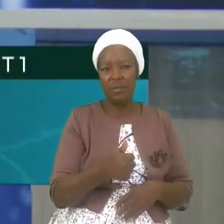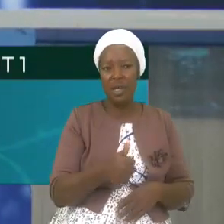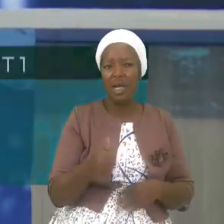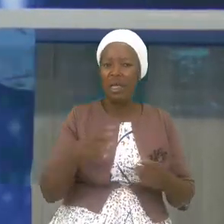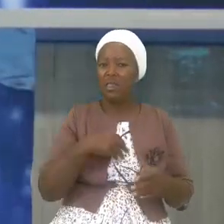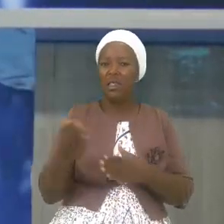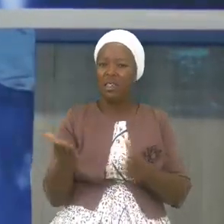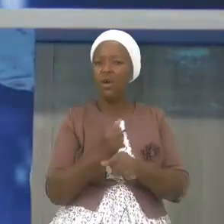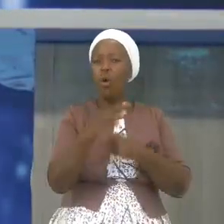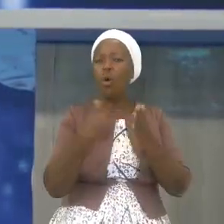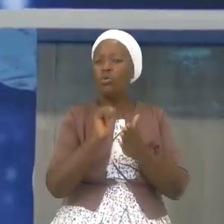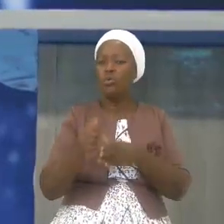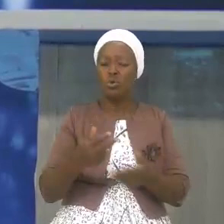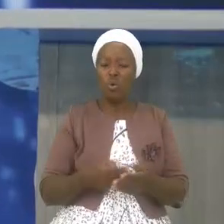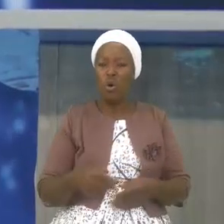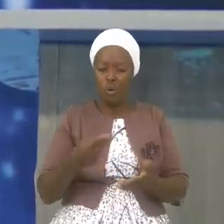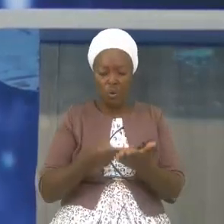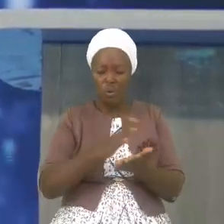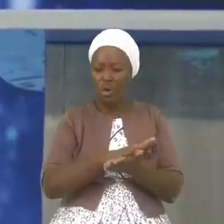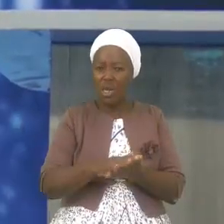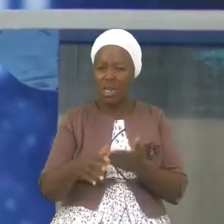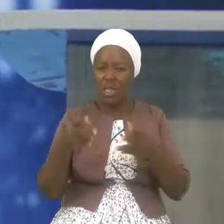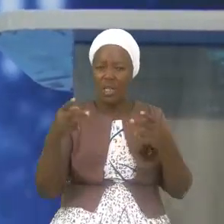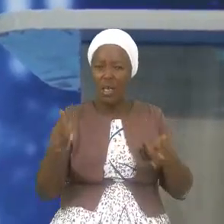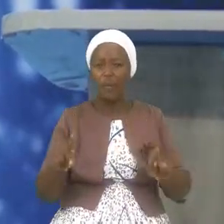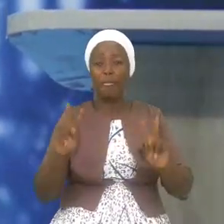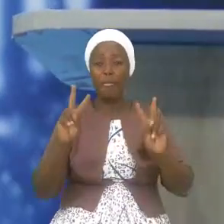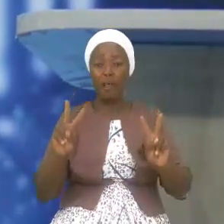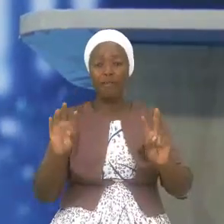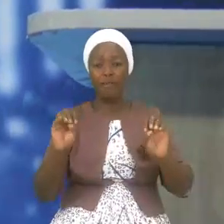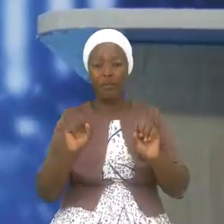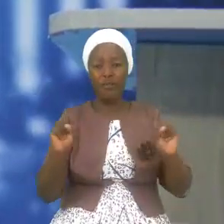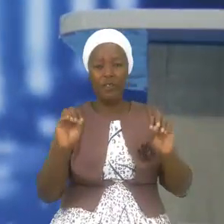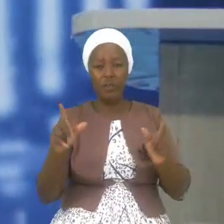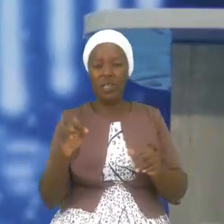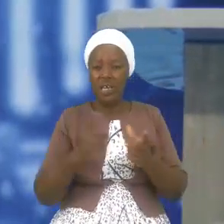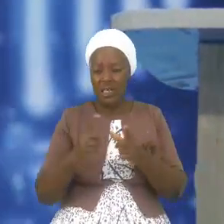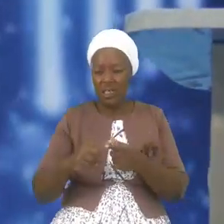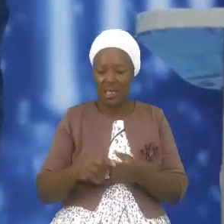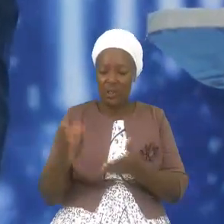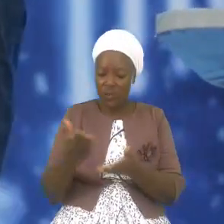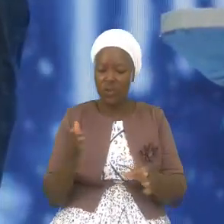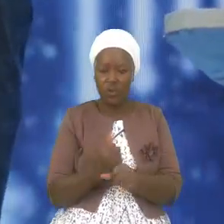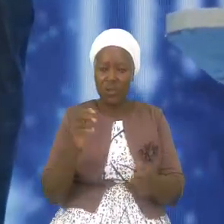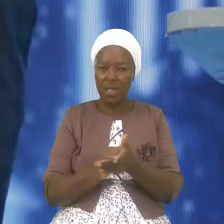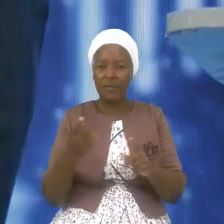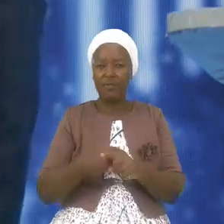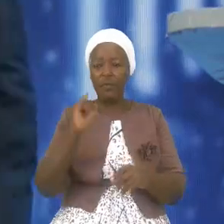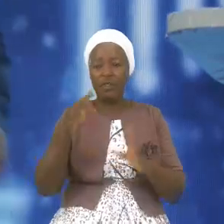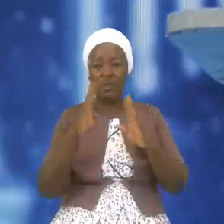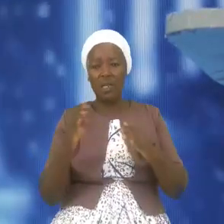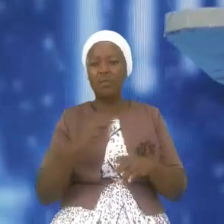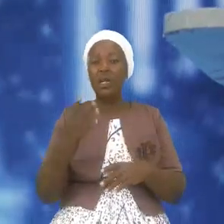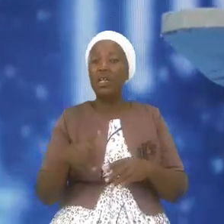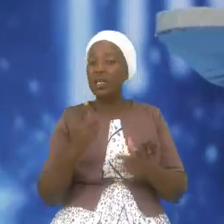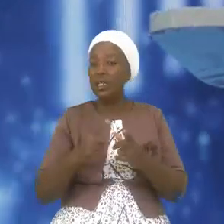from Jerusalem, the headquarters of God Almighty, as the people worship the